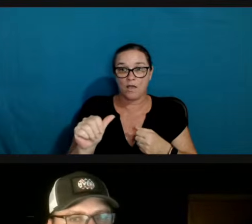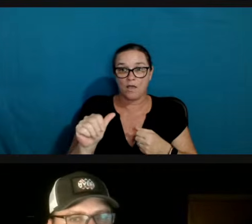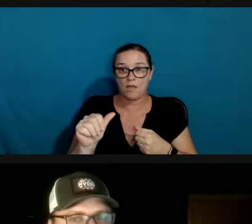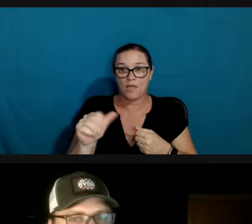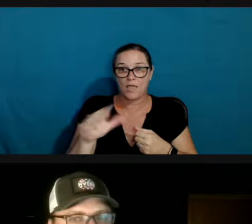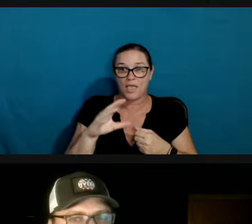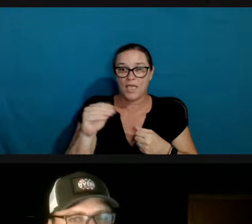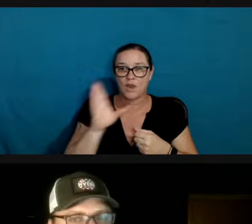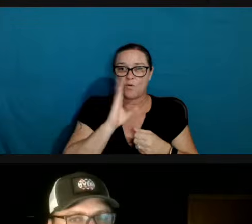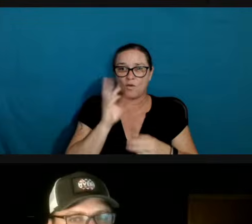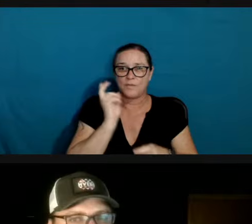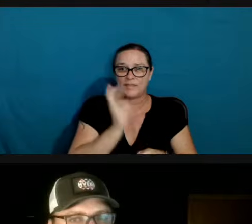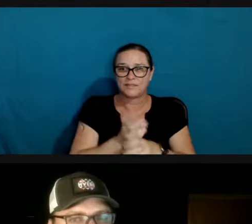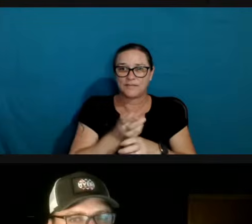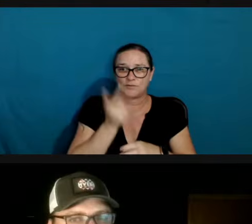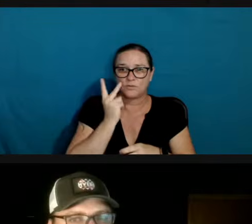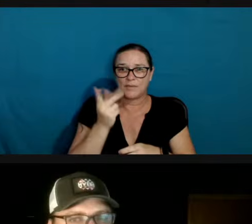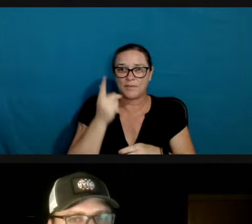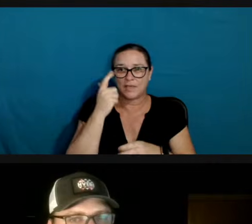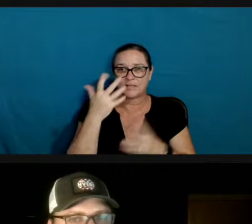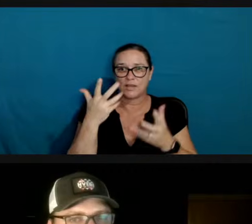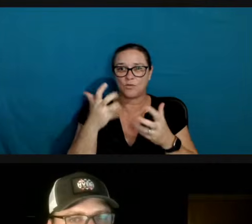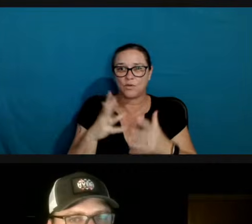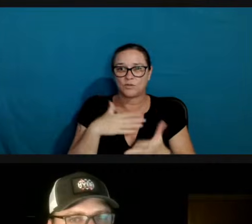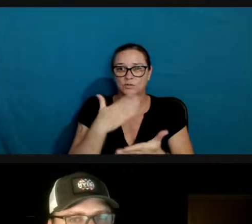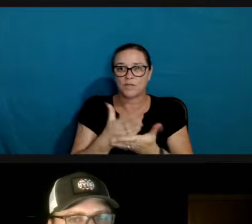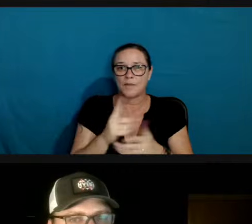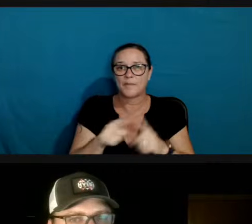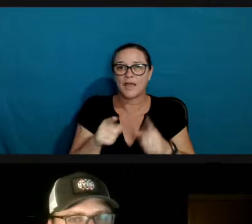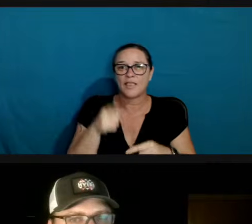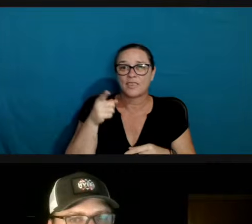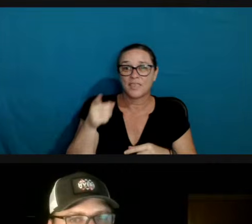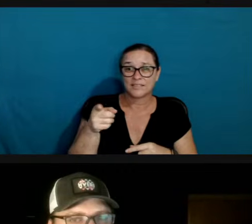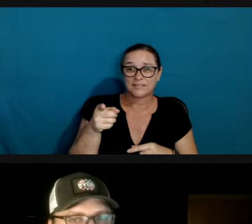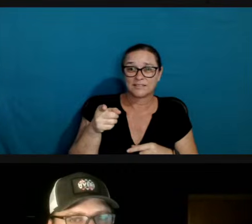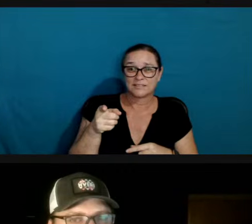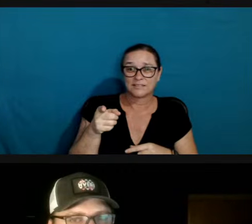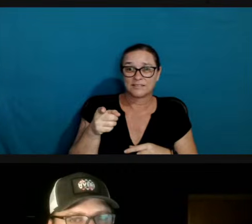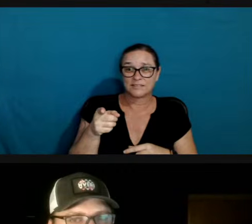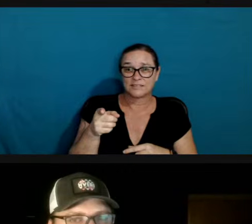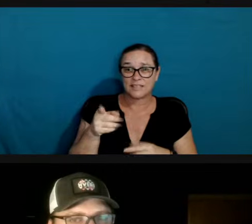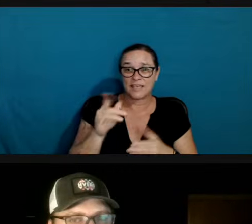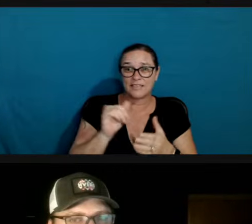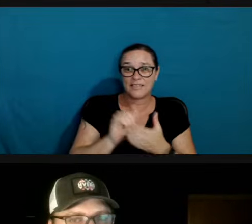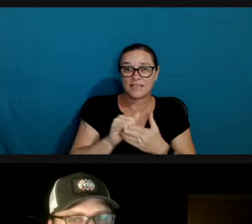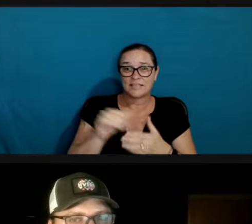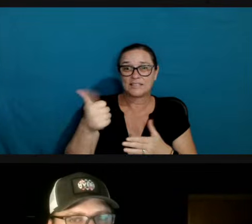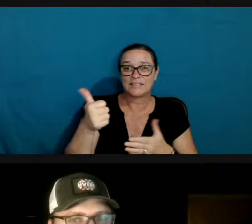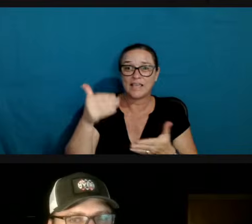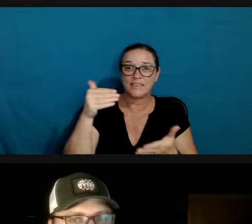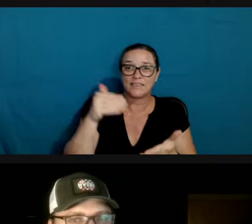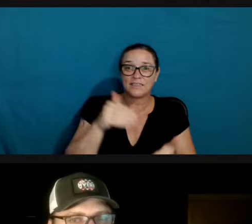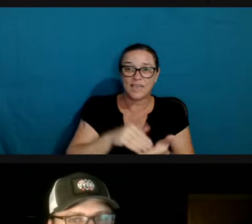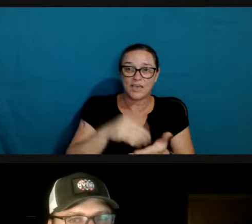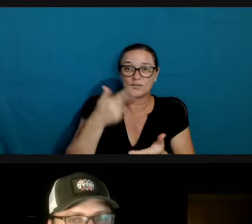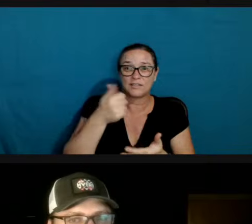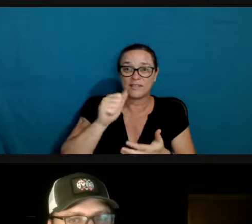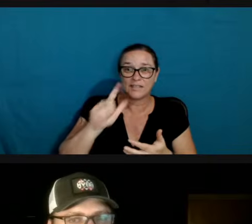be tough to see because I wasn't stopping to get a better shot. But that right there is a 10,000 gallon